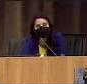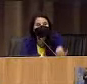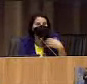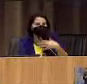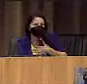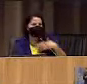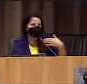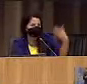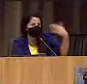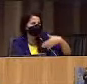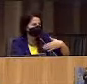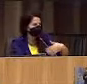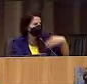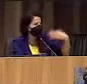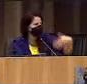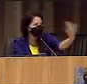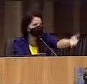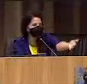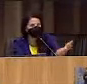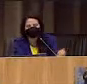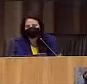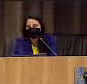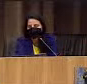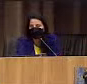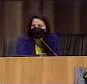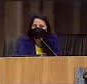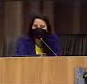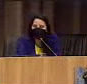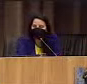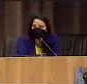understand the bank because we